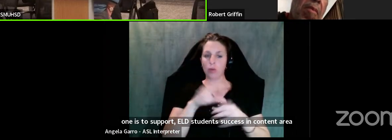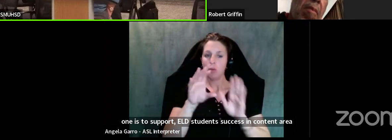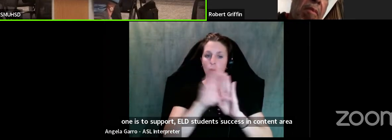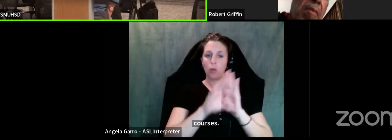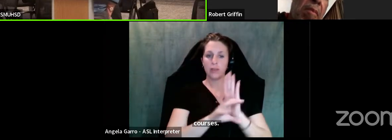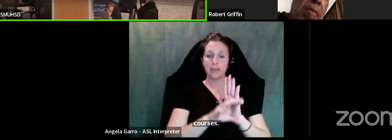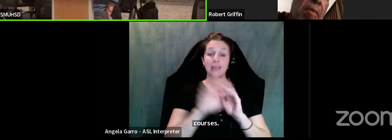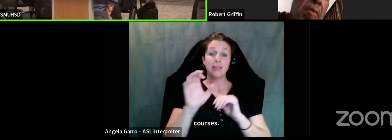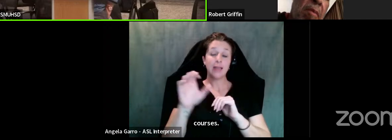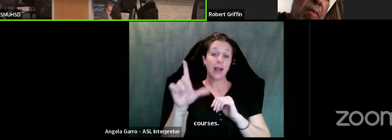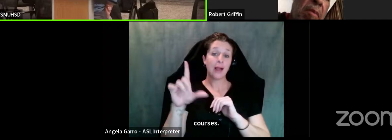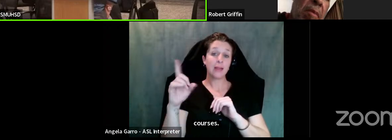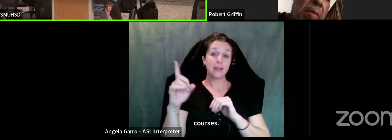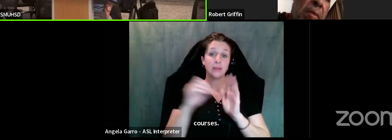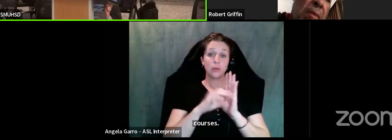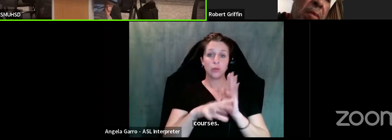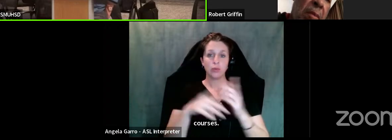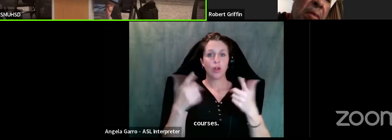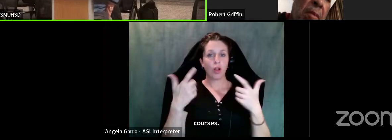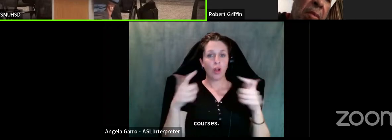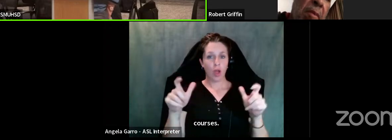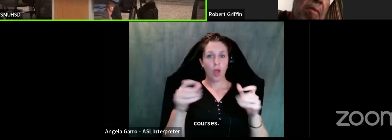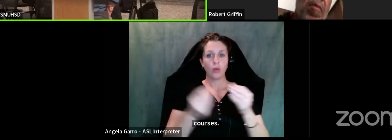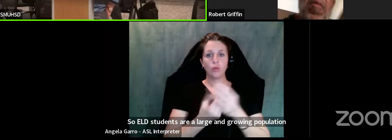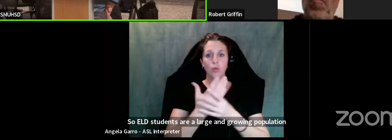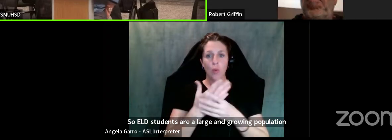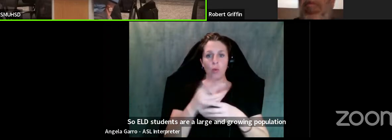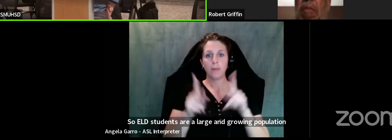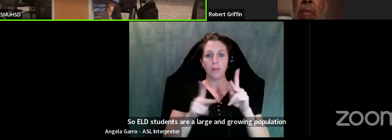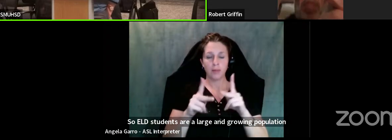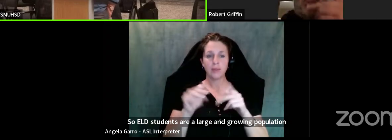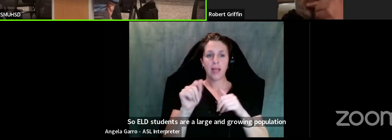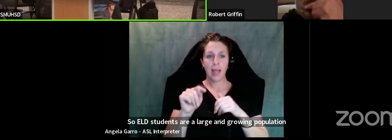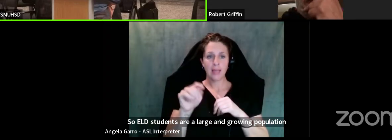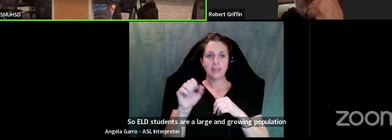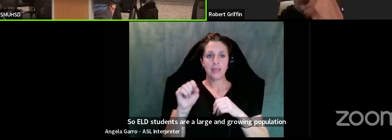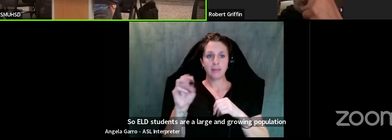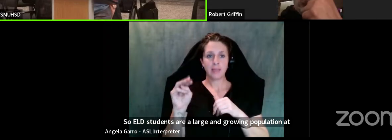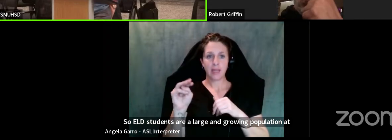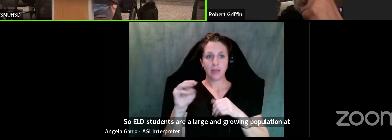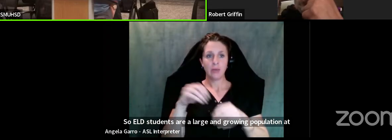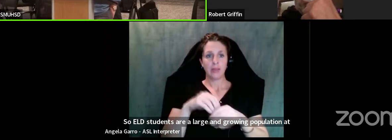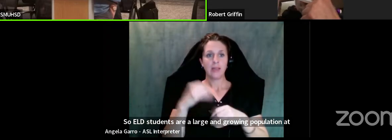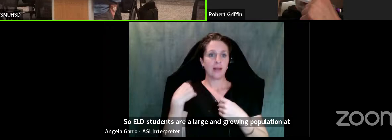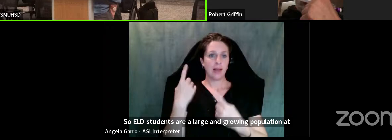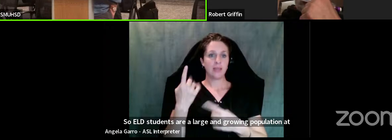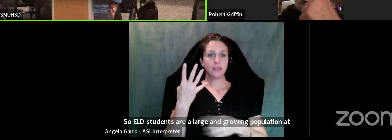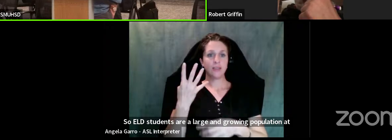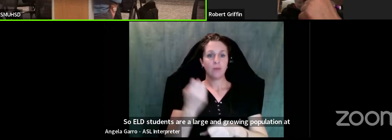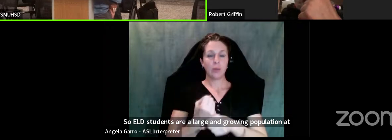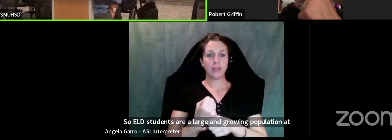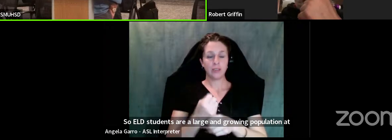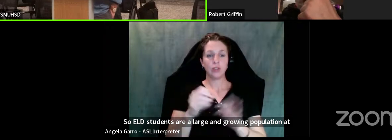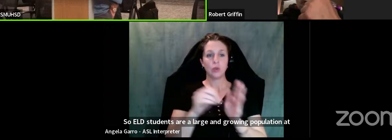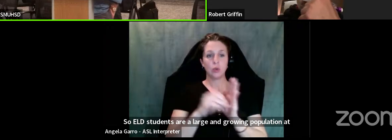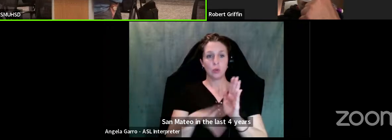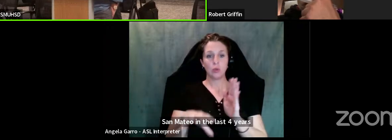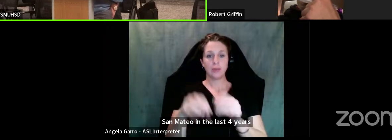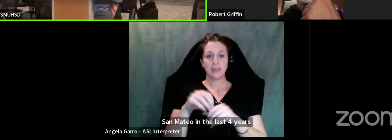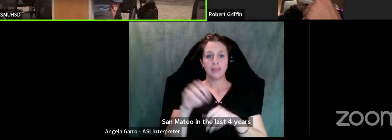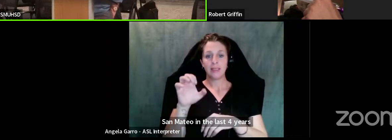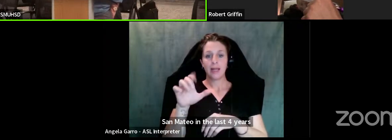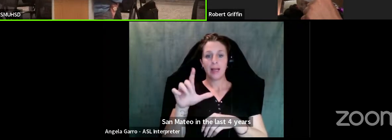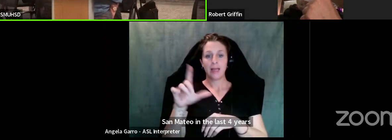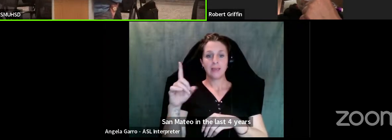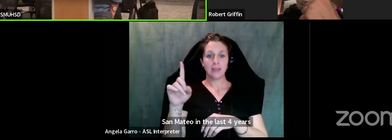So ELD students are a large and growing population at San Mateo. In the last 4 years, students in ELD 1 to